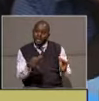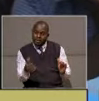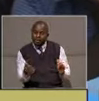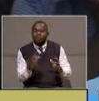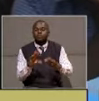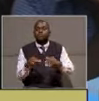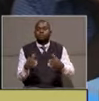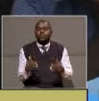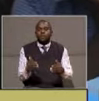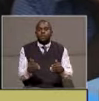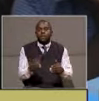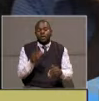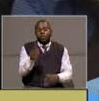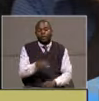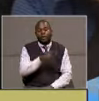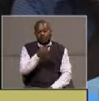is ought to have been cancelled.